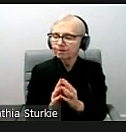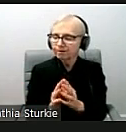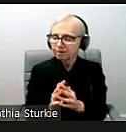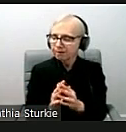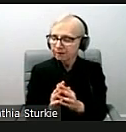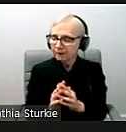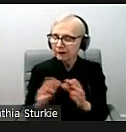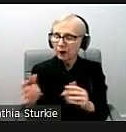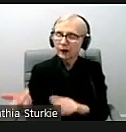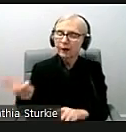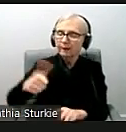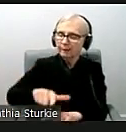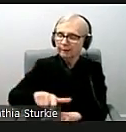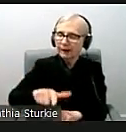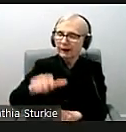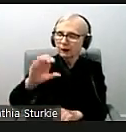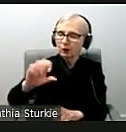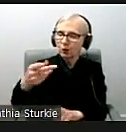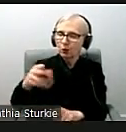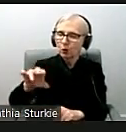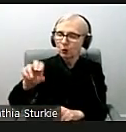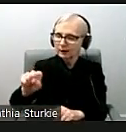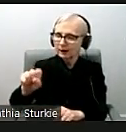All right, then let's go back to Chris Vanderveen. Go ahead, Chris.